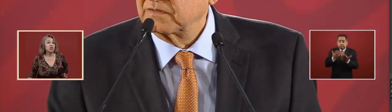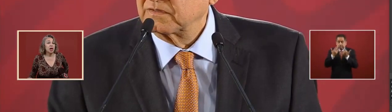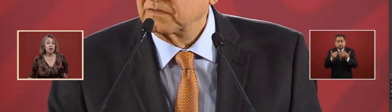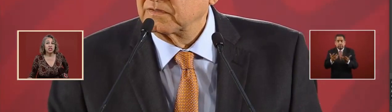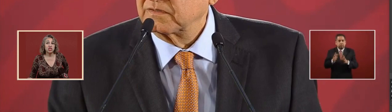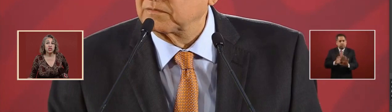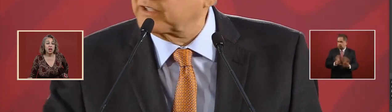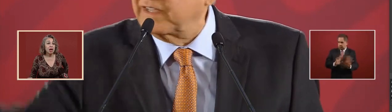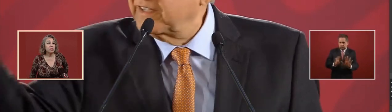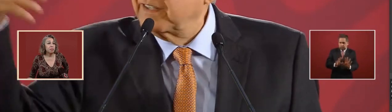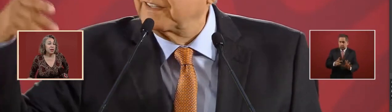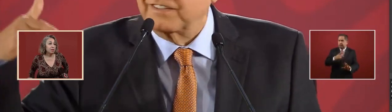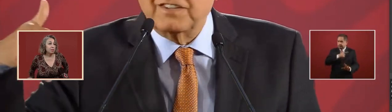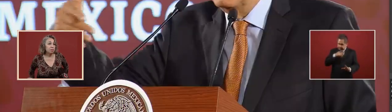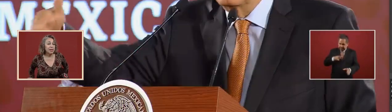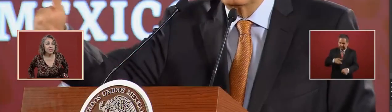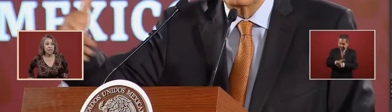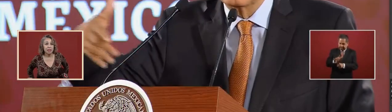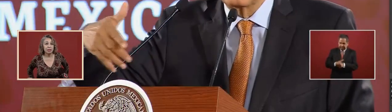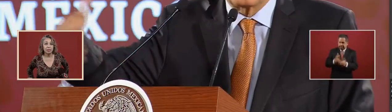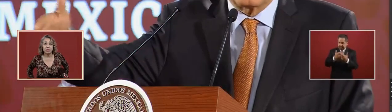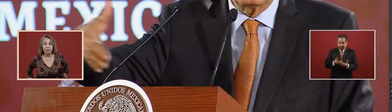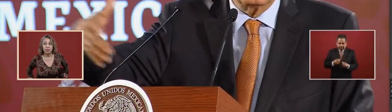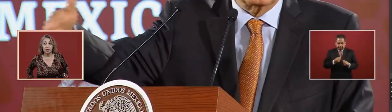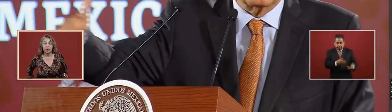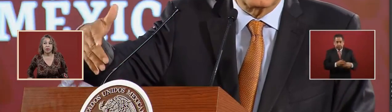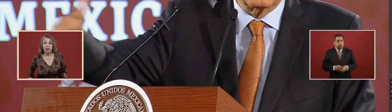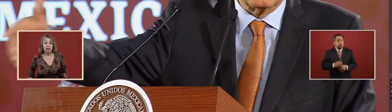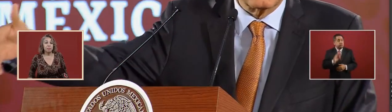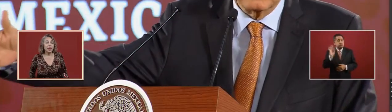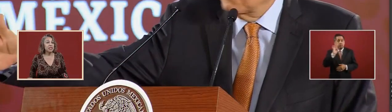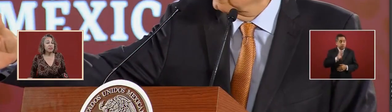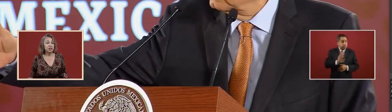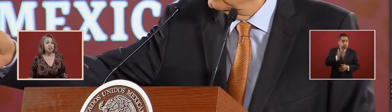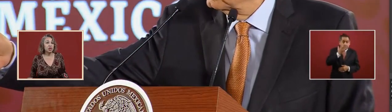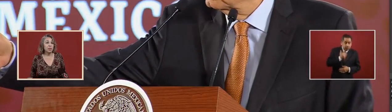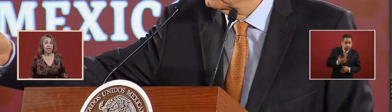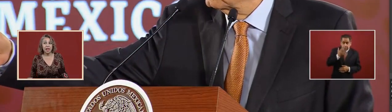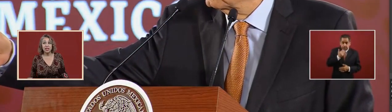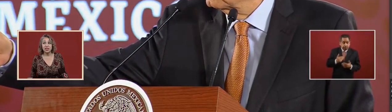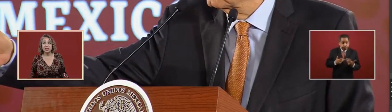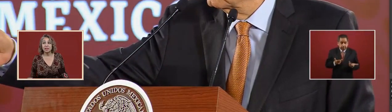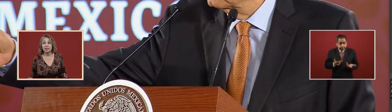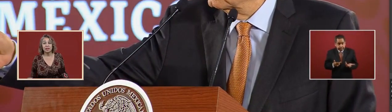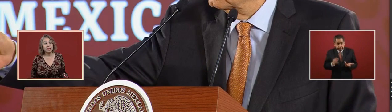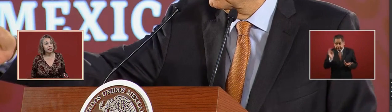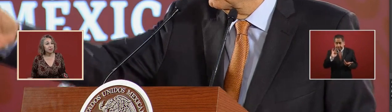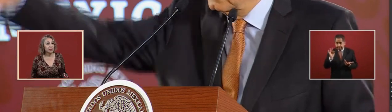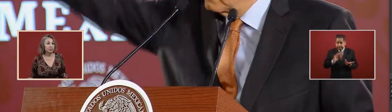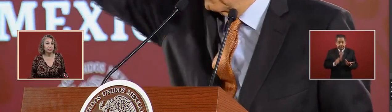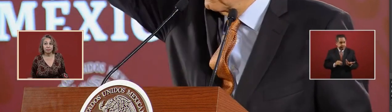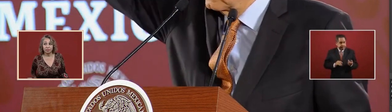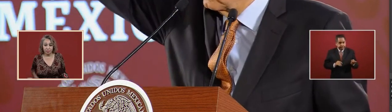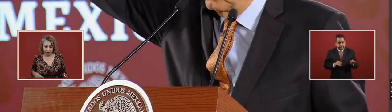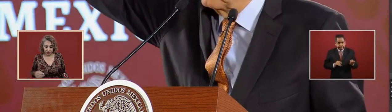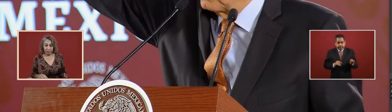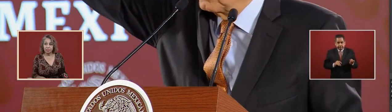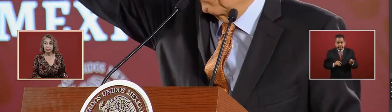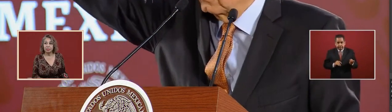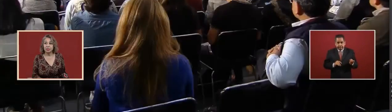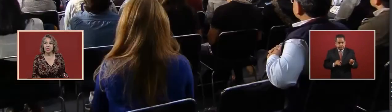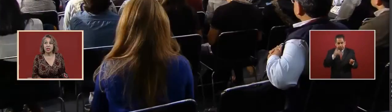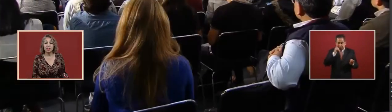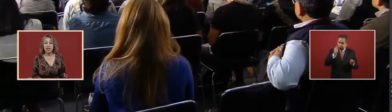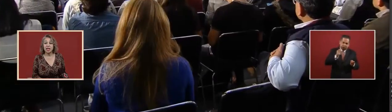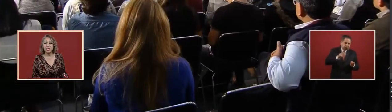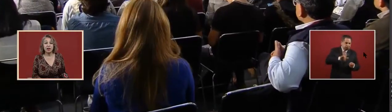medications should not Porque be si missing. No hay medicamentos. Because if there's no medications, se toma un